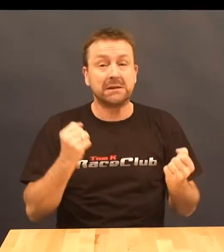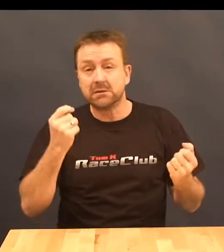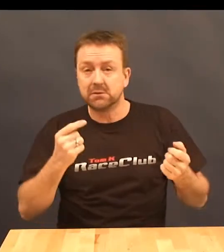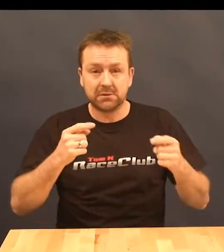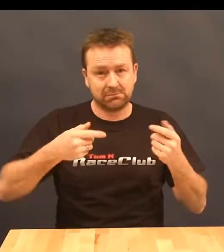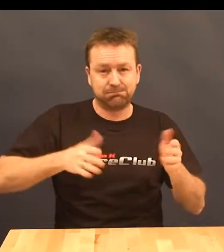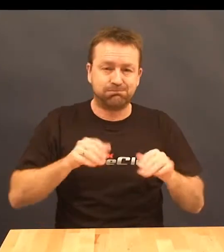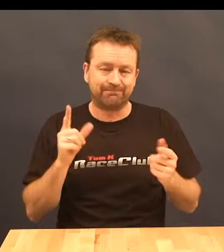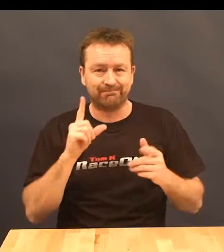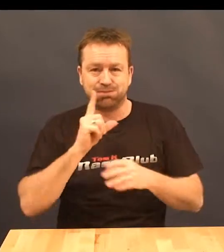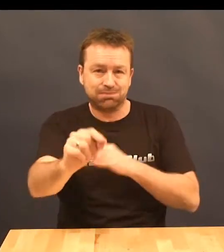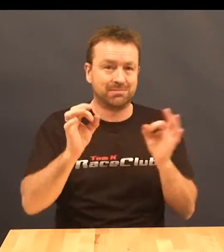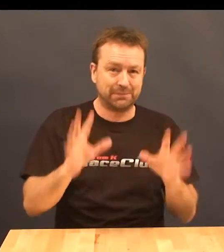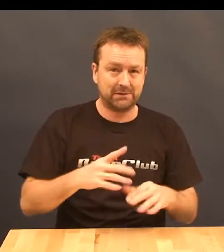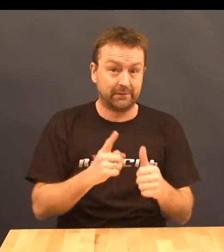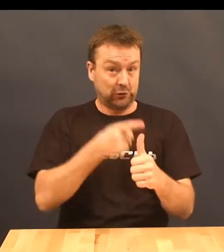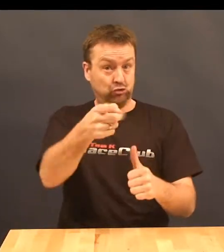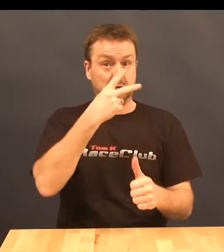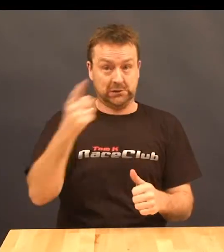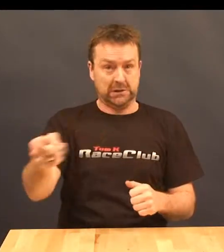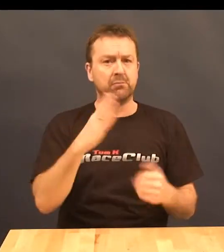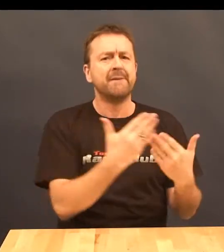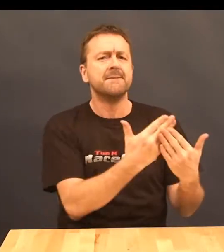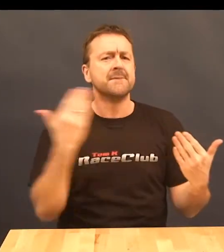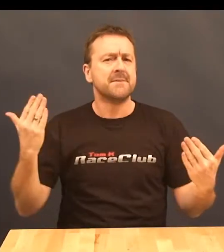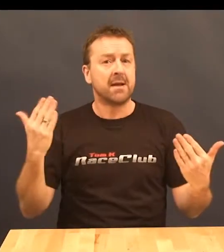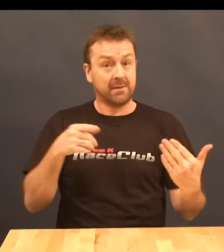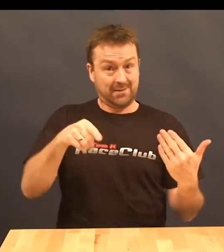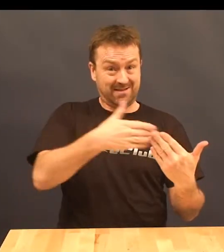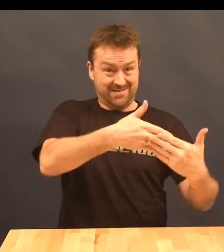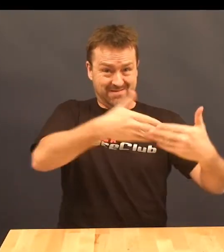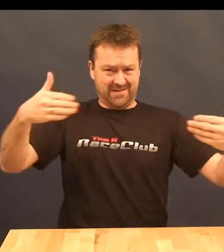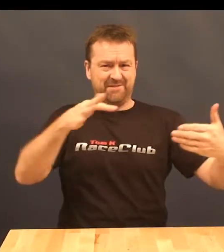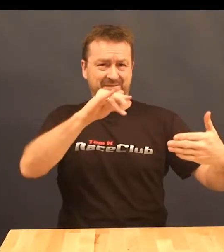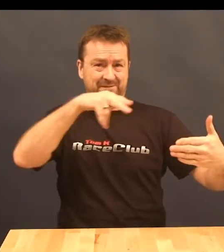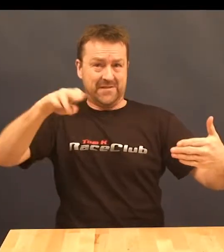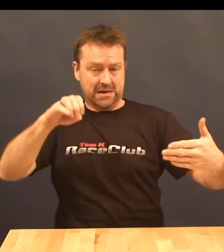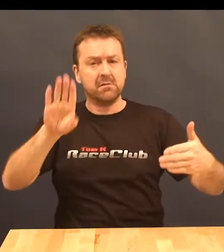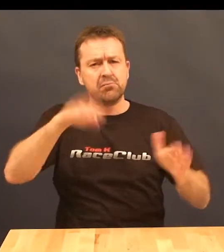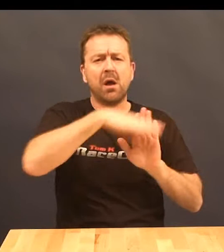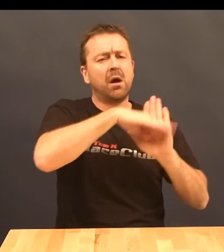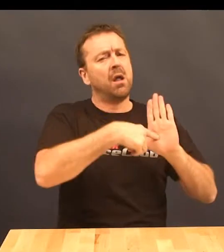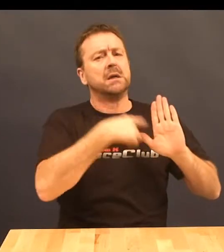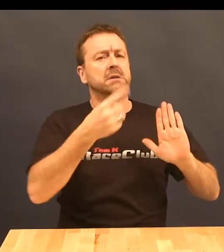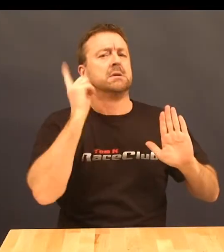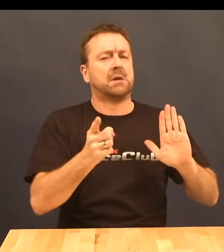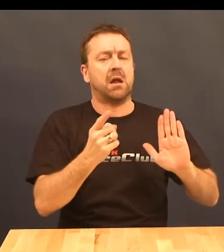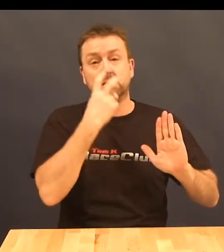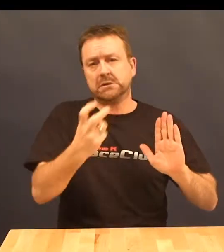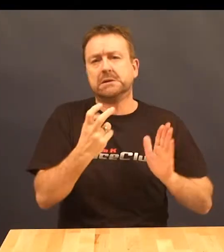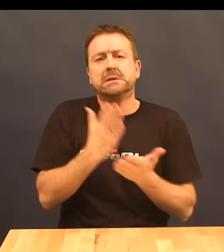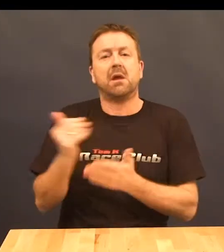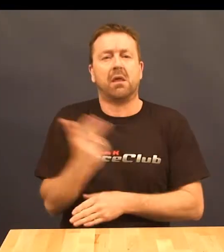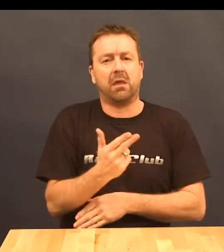you'll see is this fin here, which is required by the rules makers from a safety standpoint. If the car should